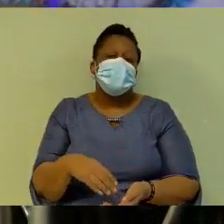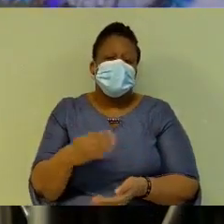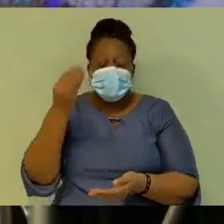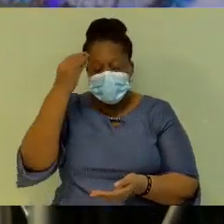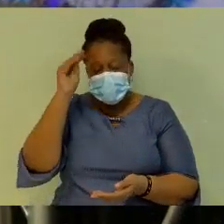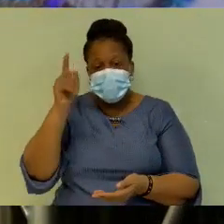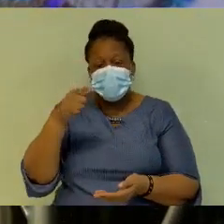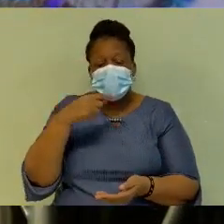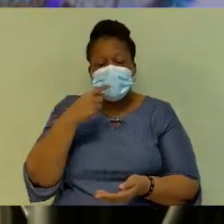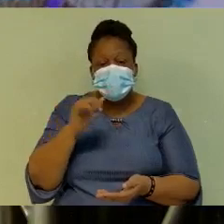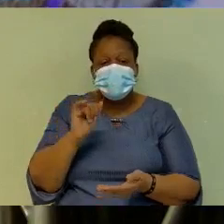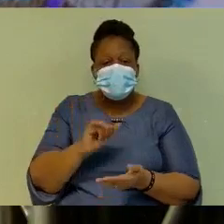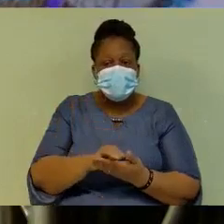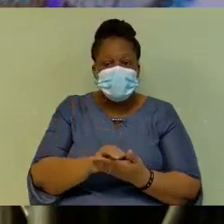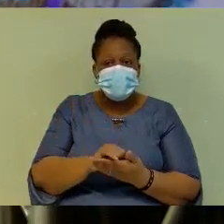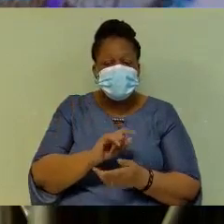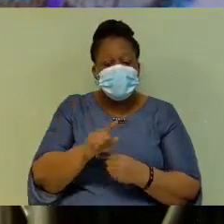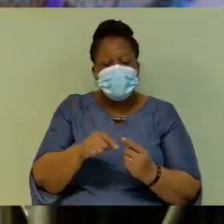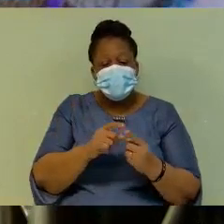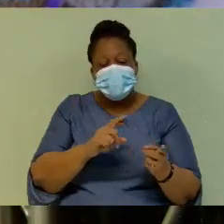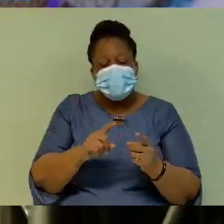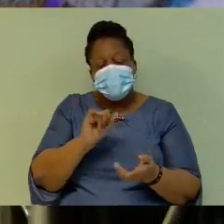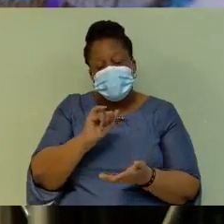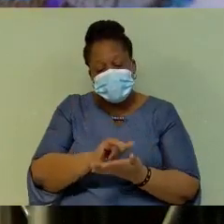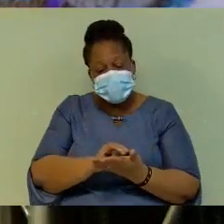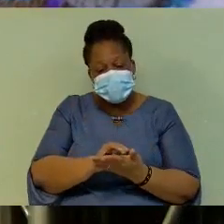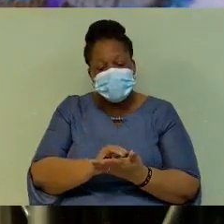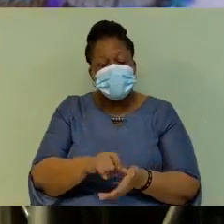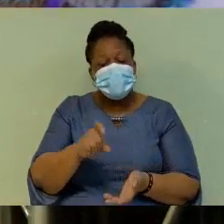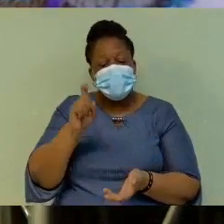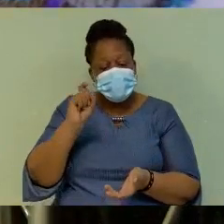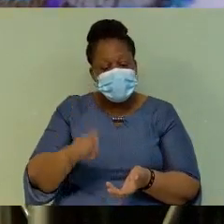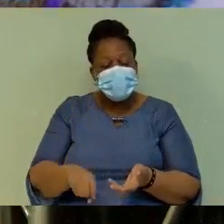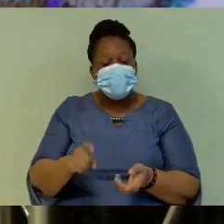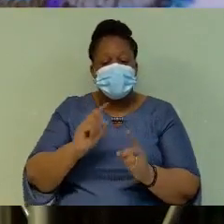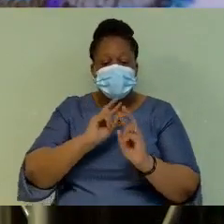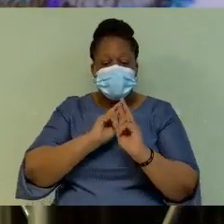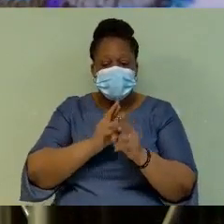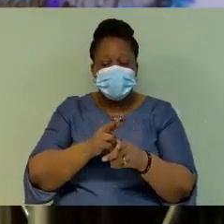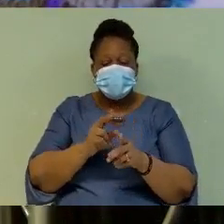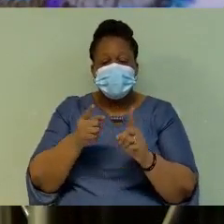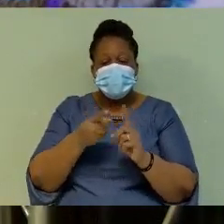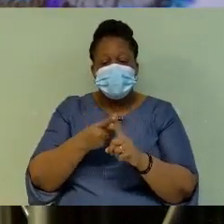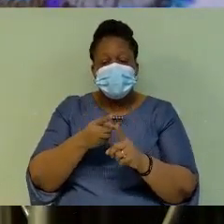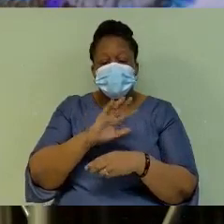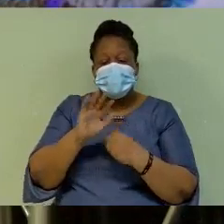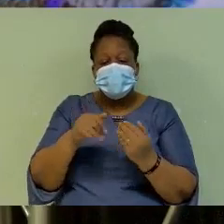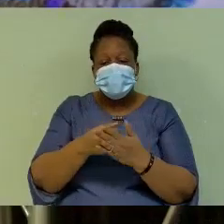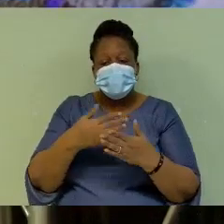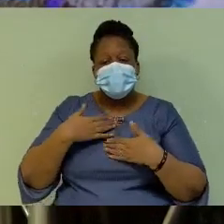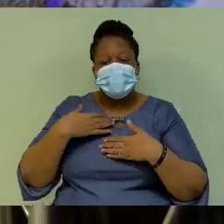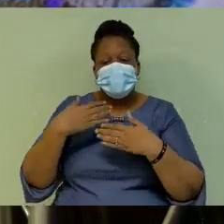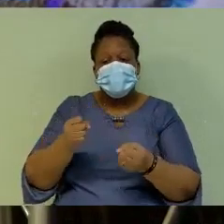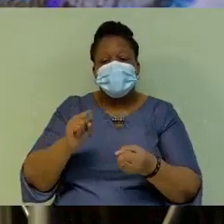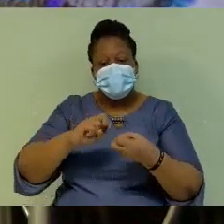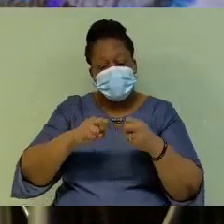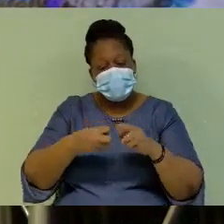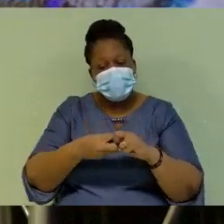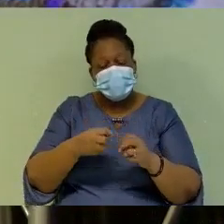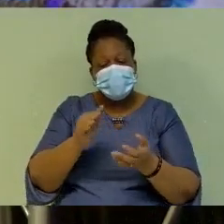this exercise, there is the imperative to adequately respond to the emerging health threats that will still be looming